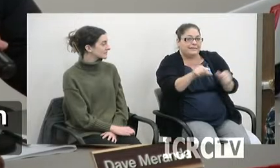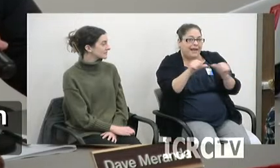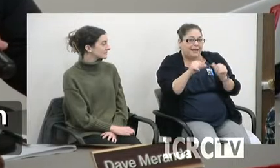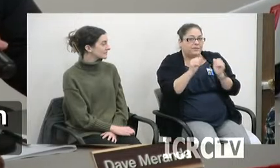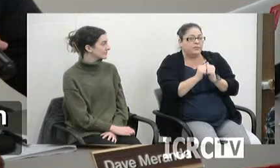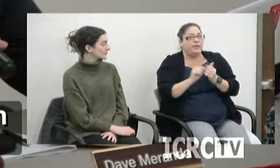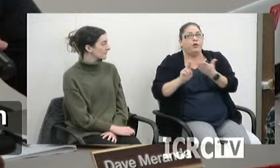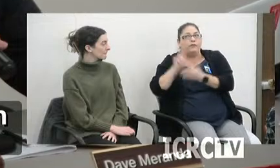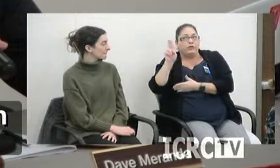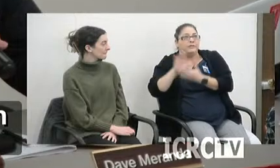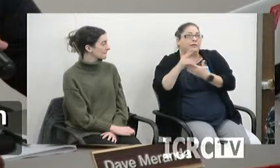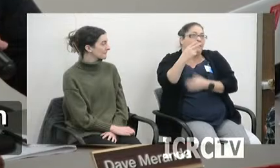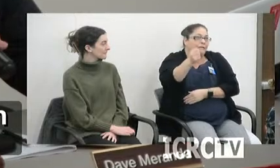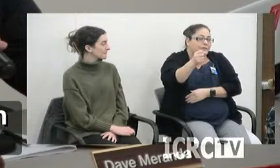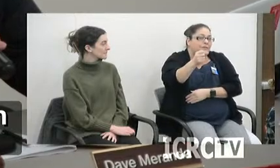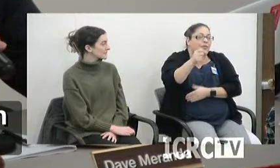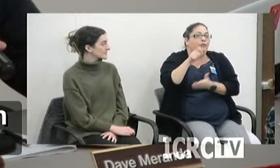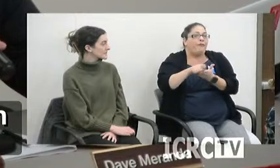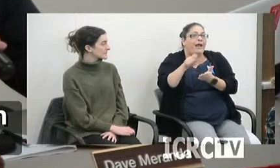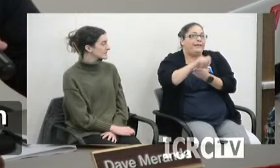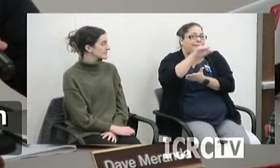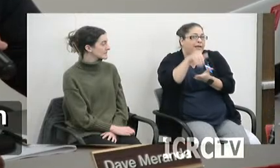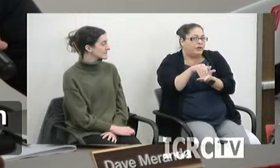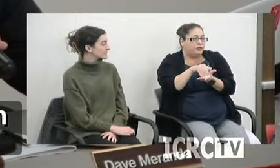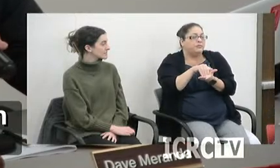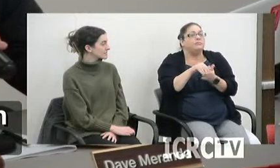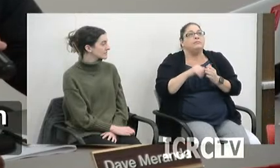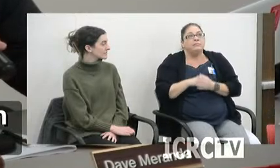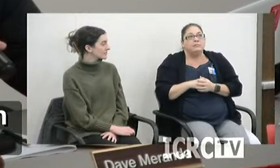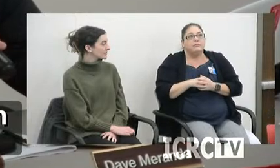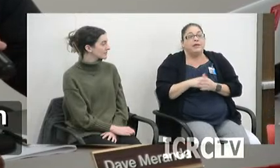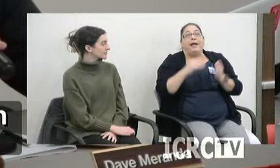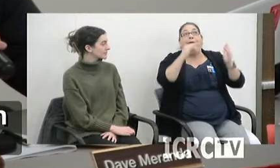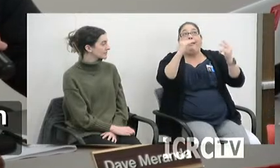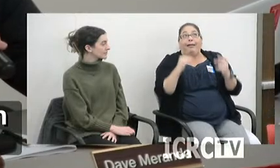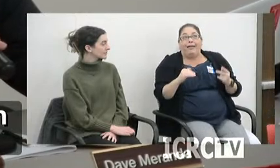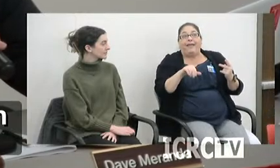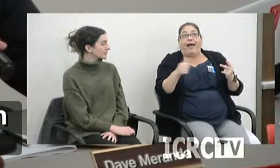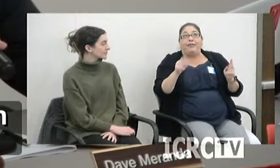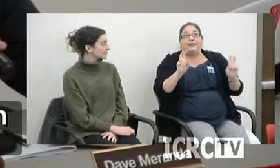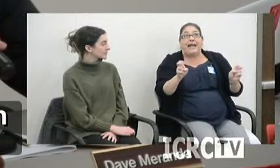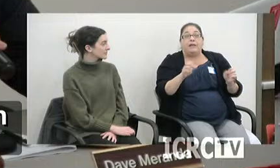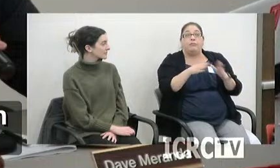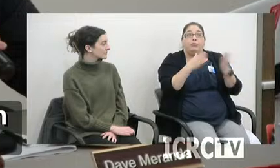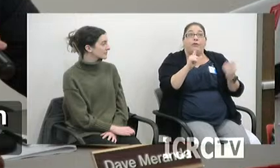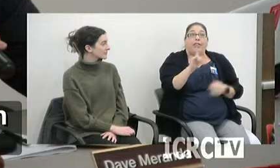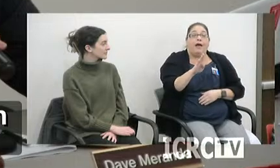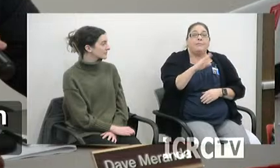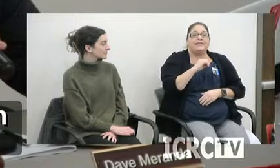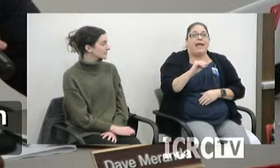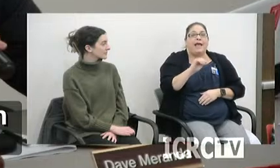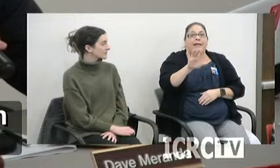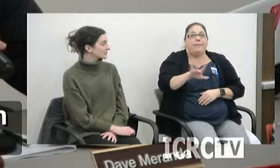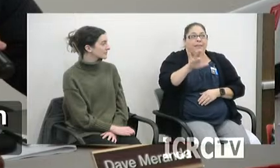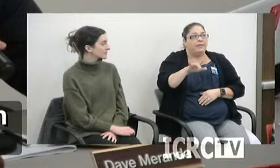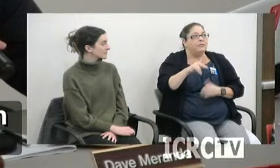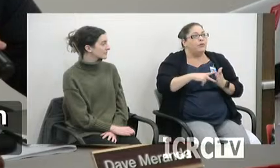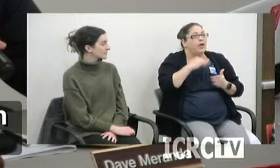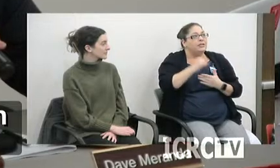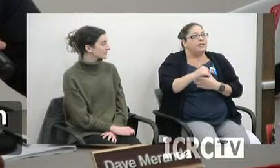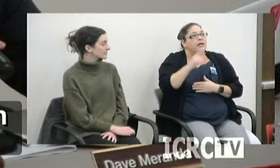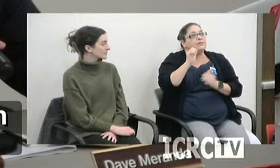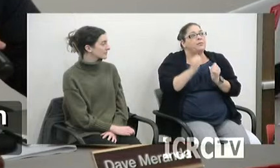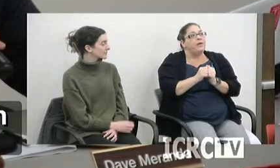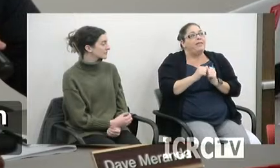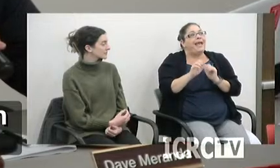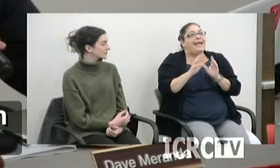high school writing centers. And the second one was book clubs and empathy project, getting out of